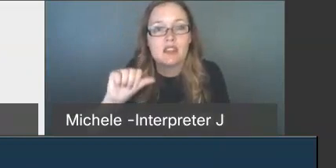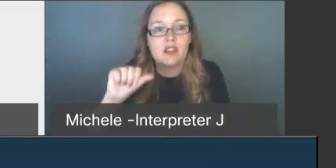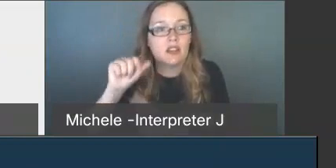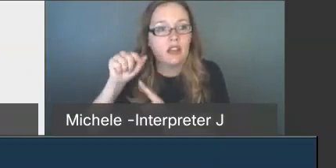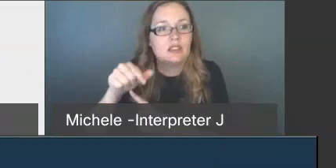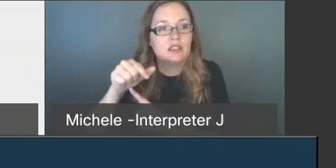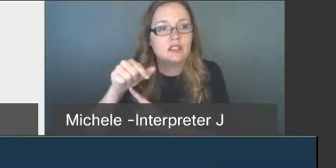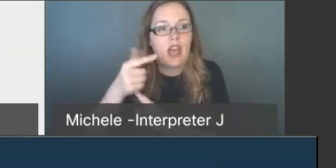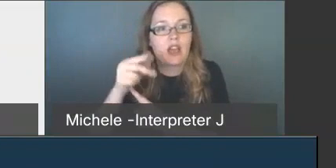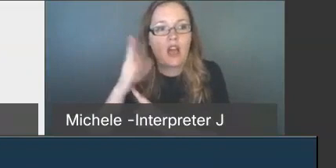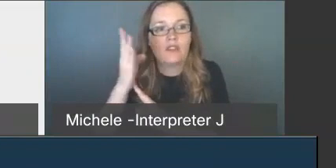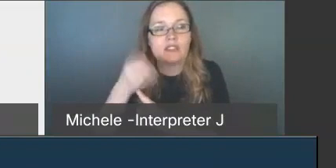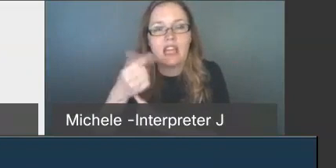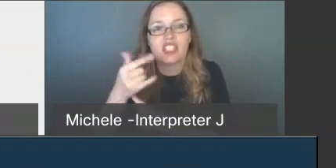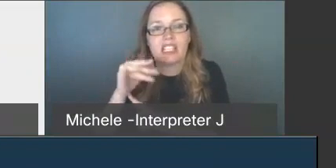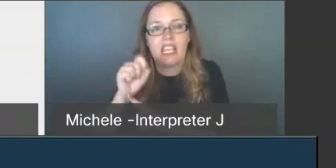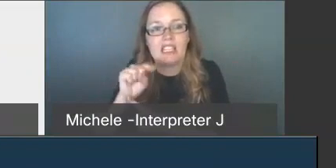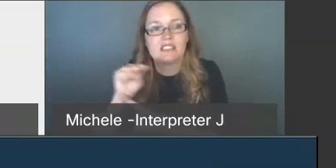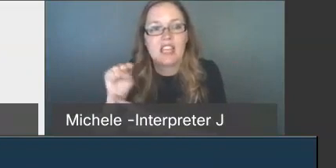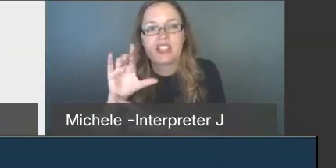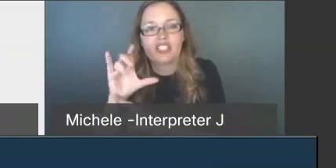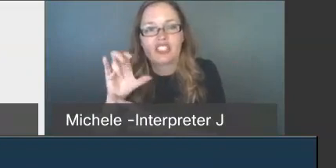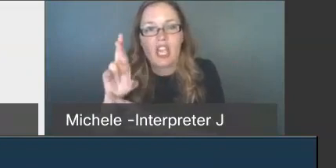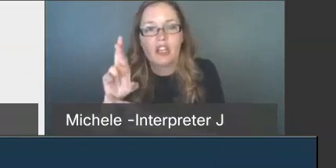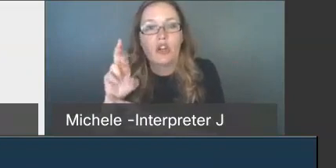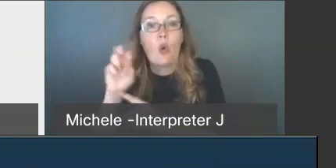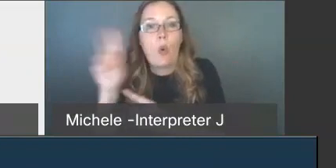samhsa.gov/Gaines-Center, or there is a phone number also here to directly reach